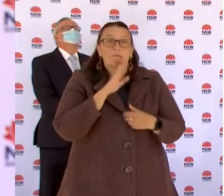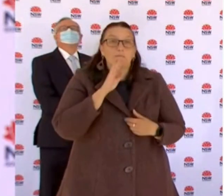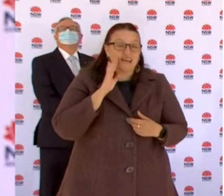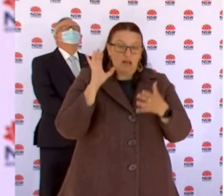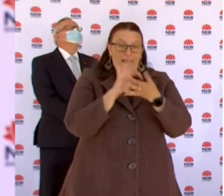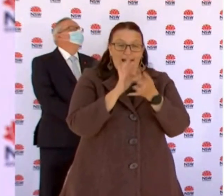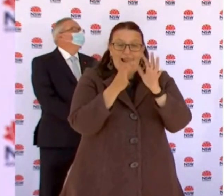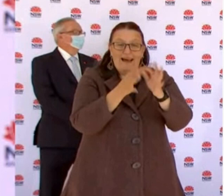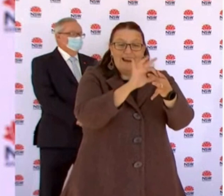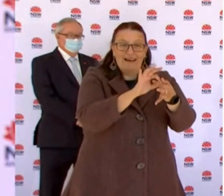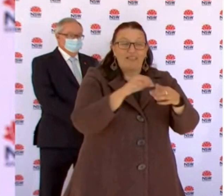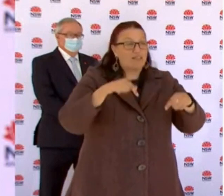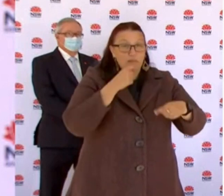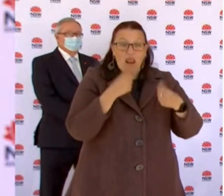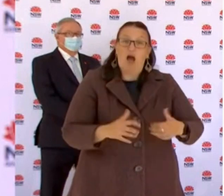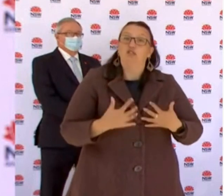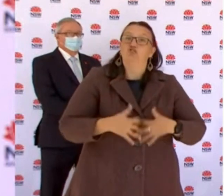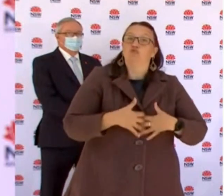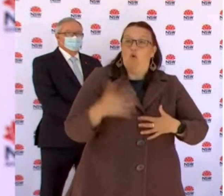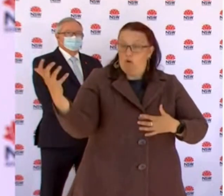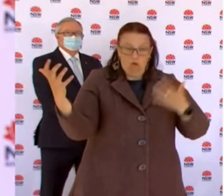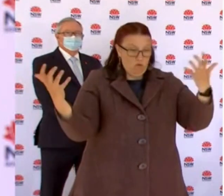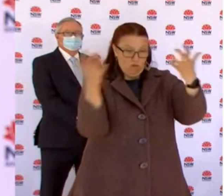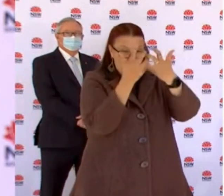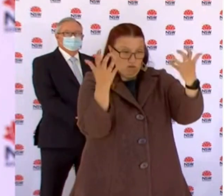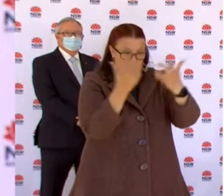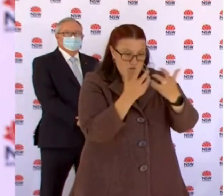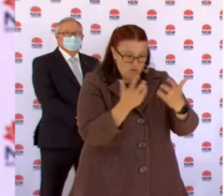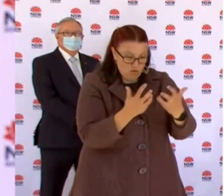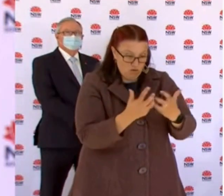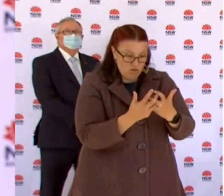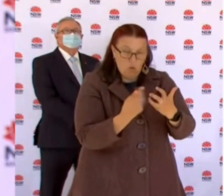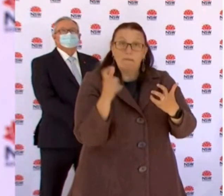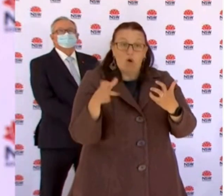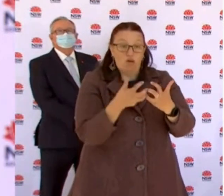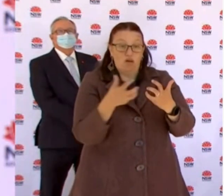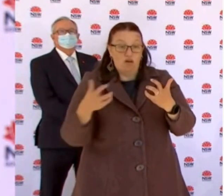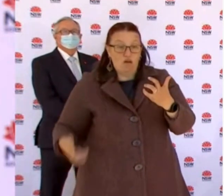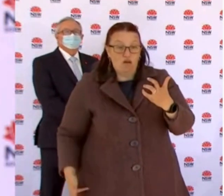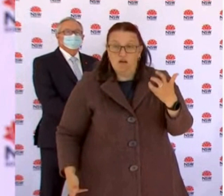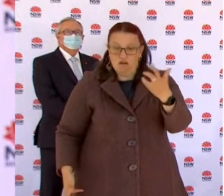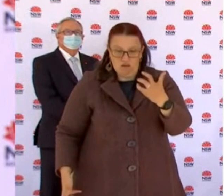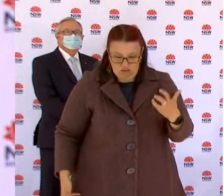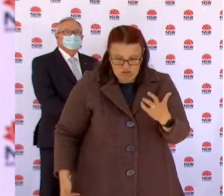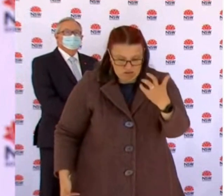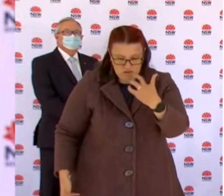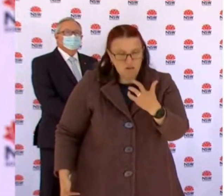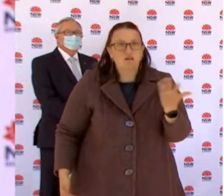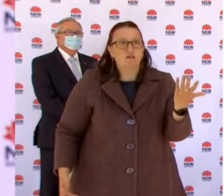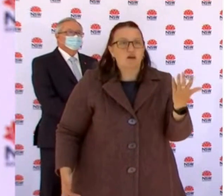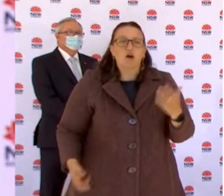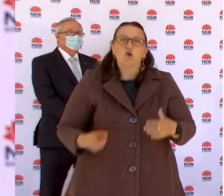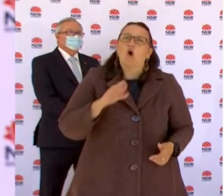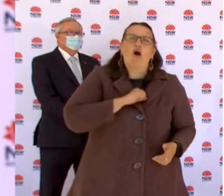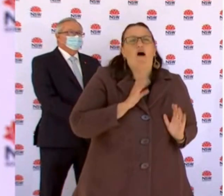also explain to people that even if you think, oh, I'm unwell, I've got the cough, I'm not going to spread it to any others,